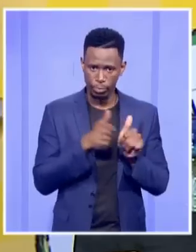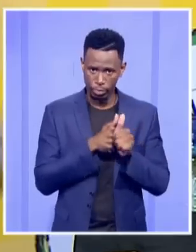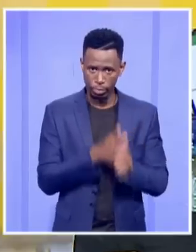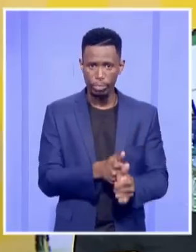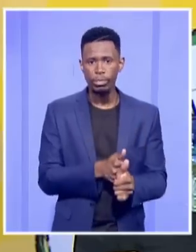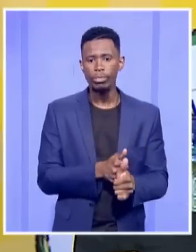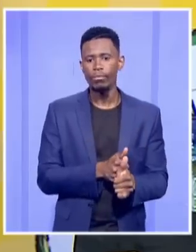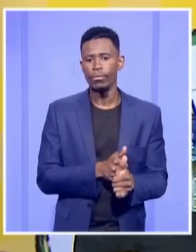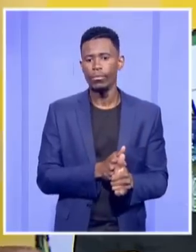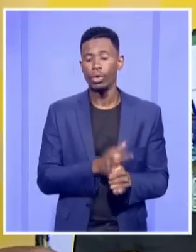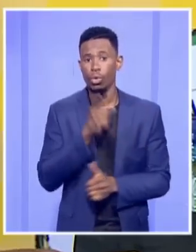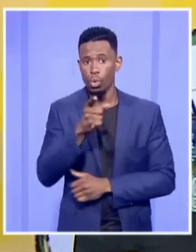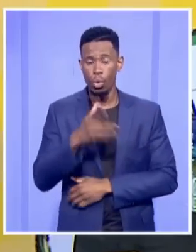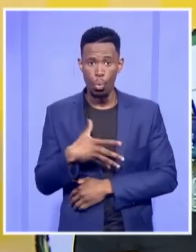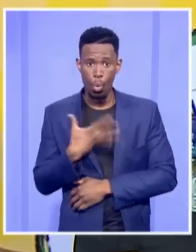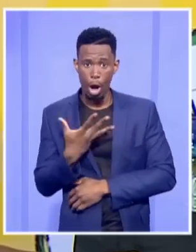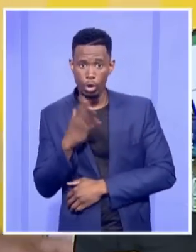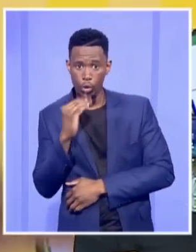When you want to talk to